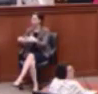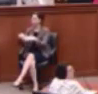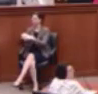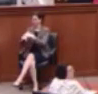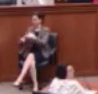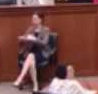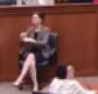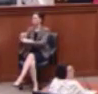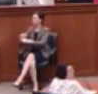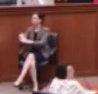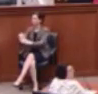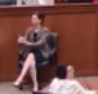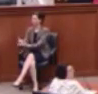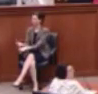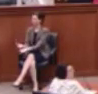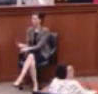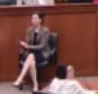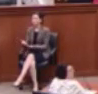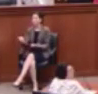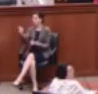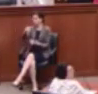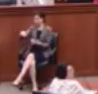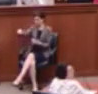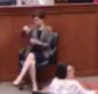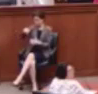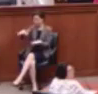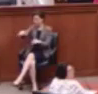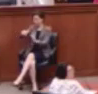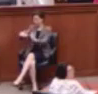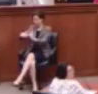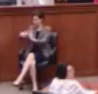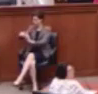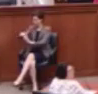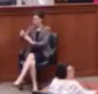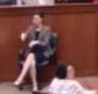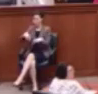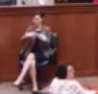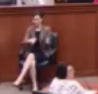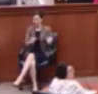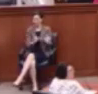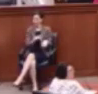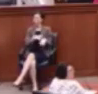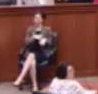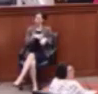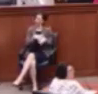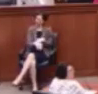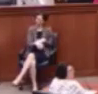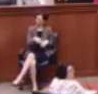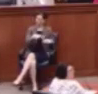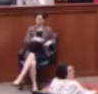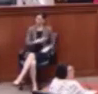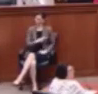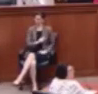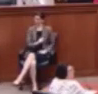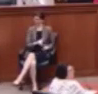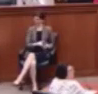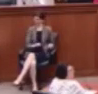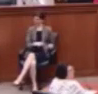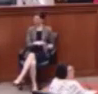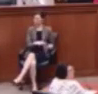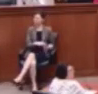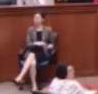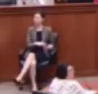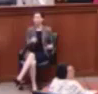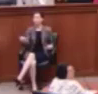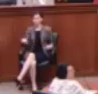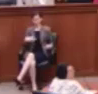with work. By you playing that role and delivering those credentials early on in their high school studies,